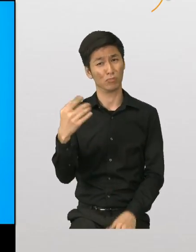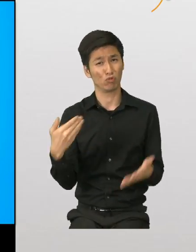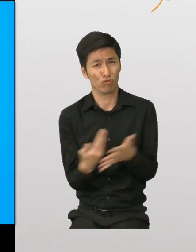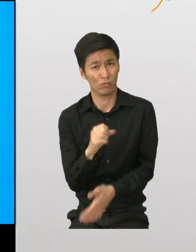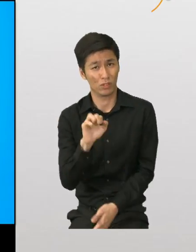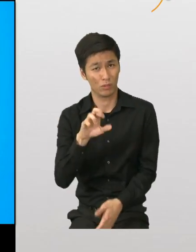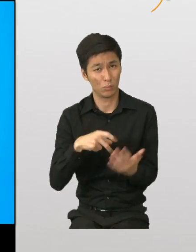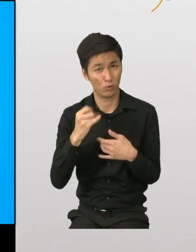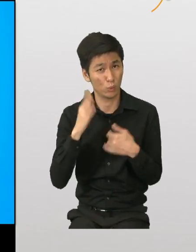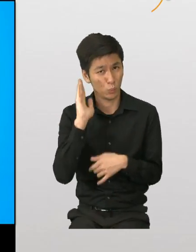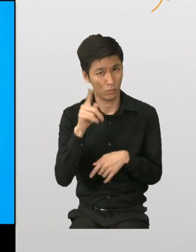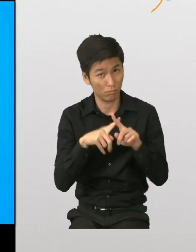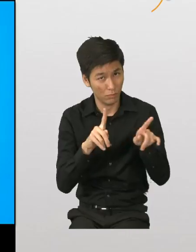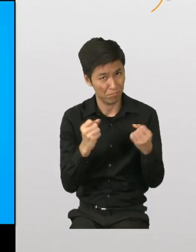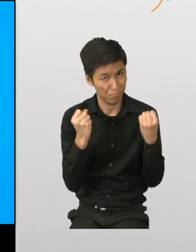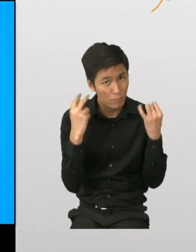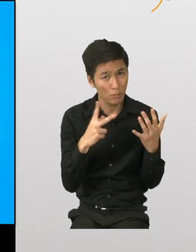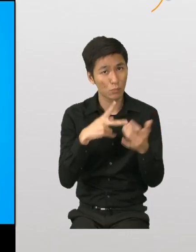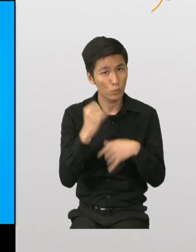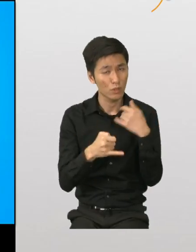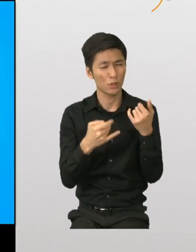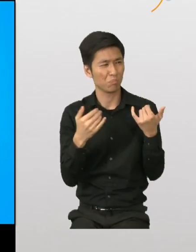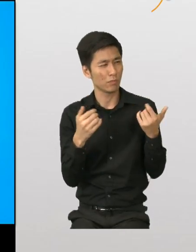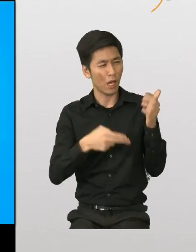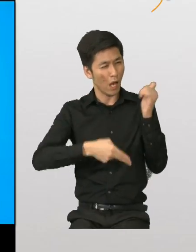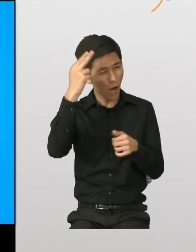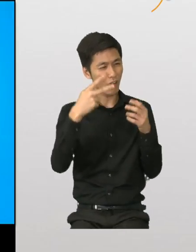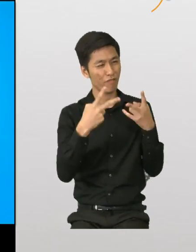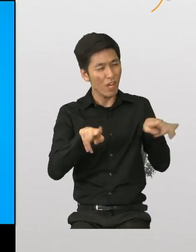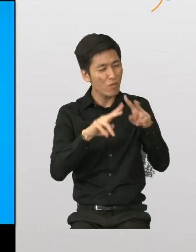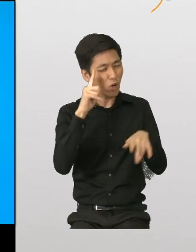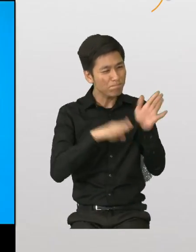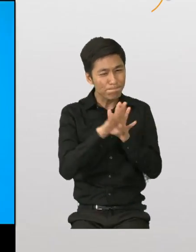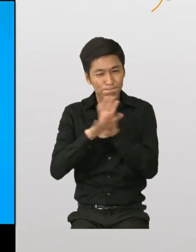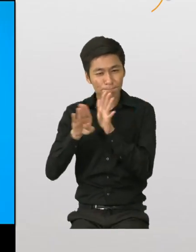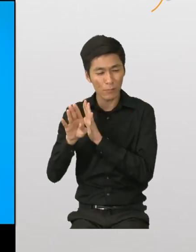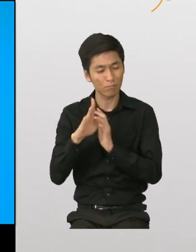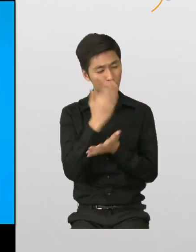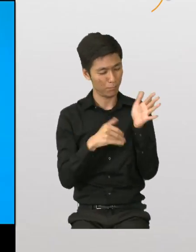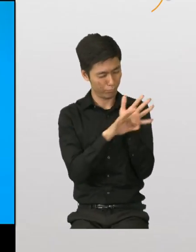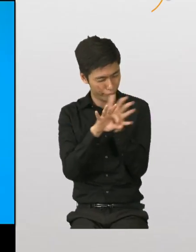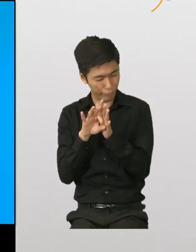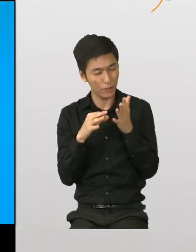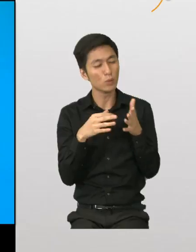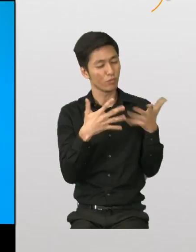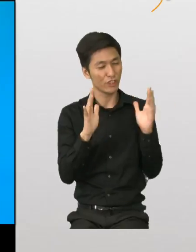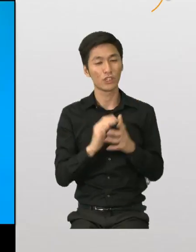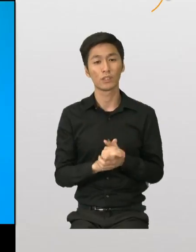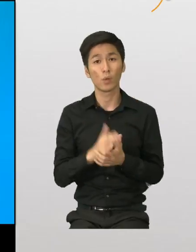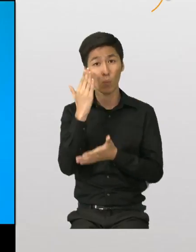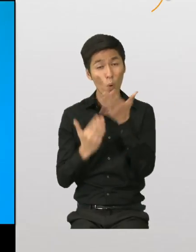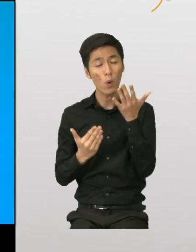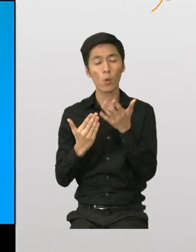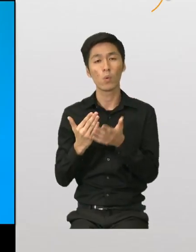come, but many projects with high redevelopment potential have already been done because HDB chose the